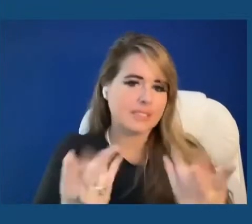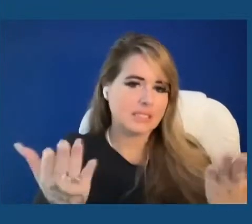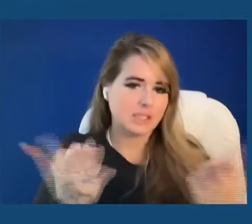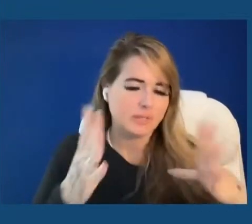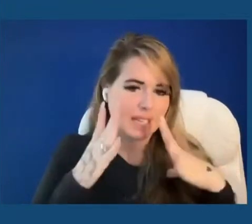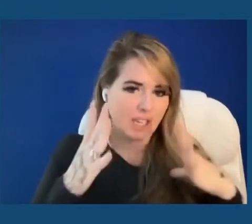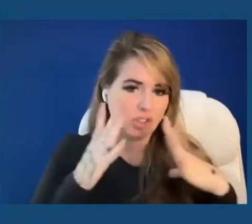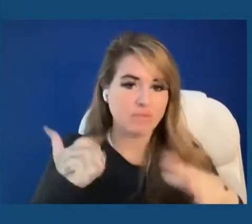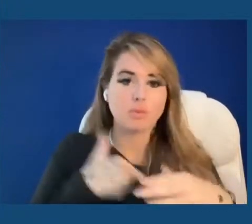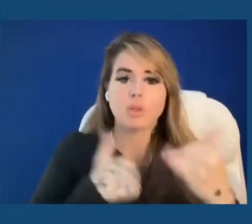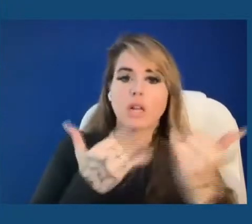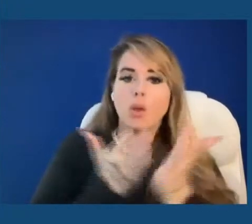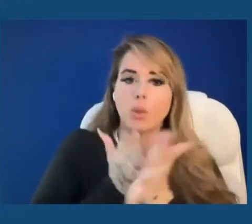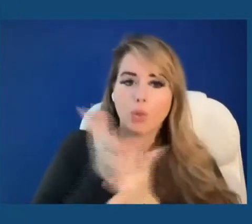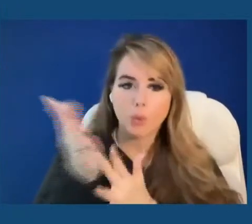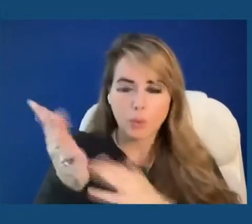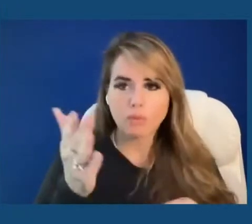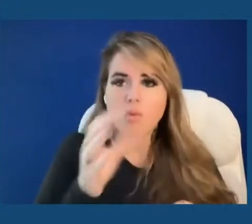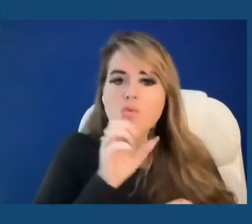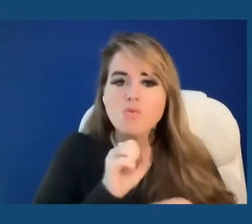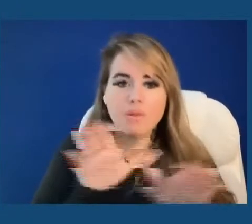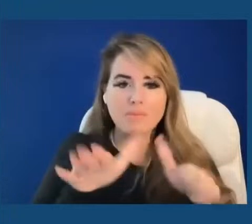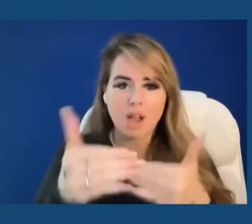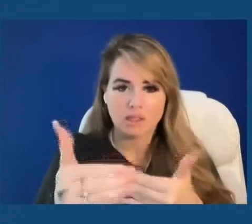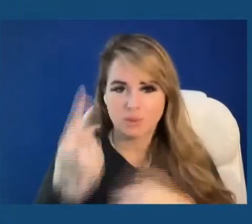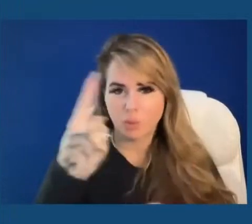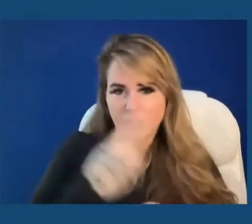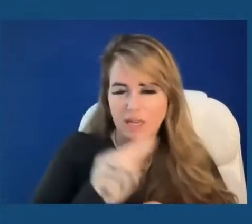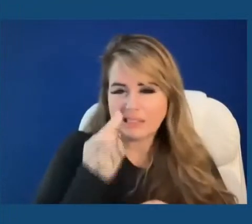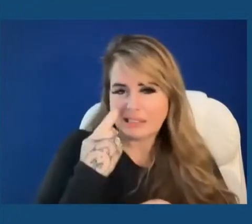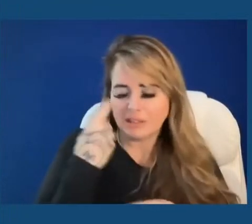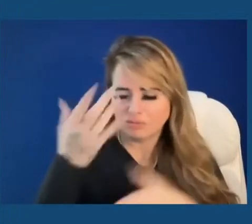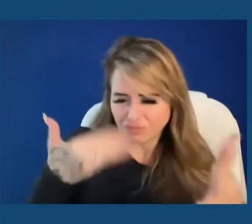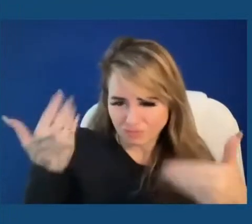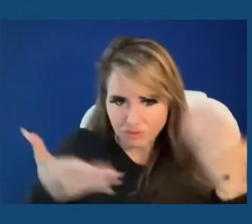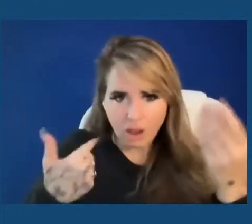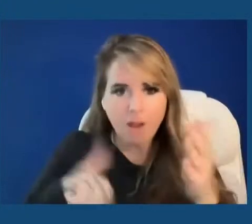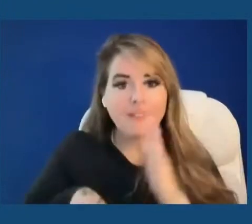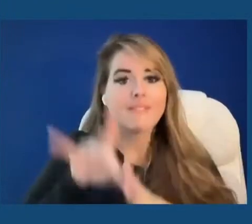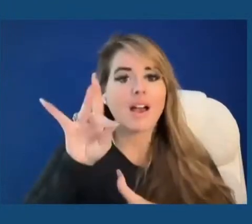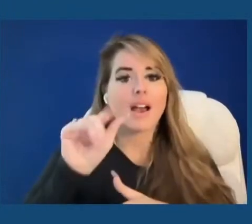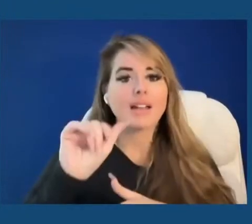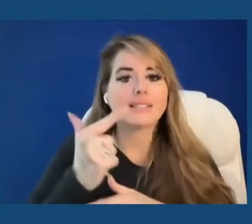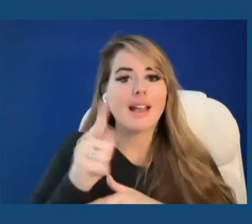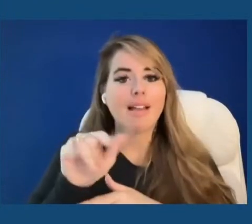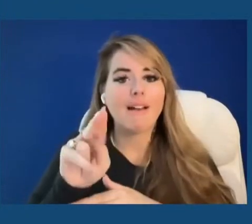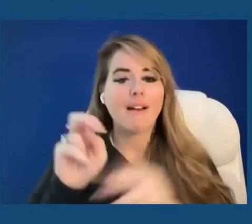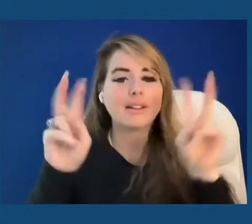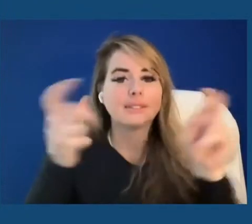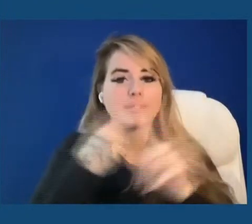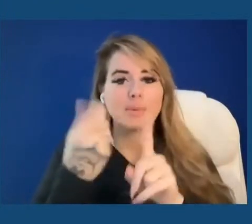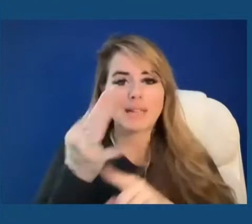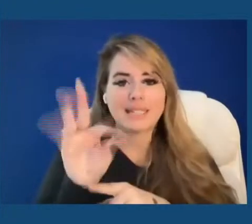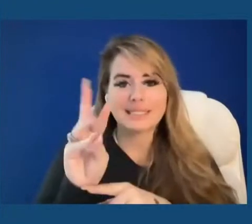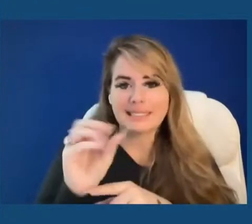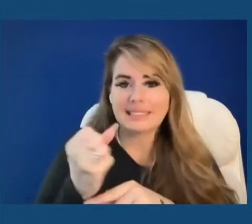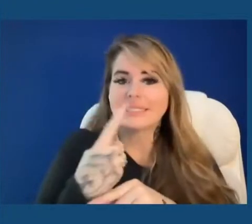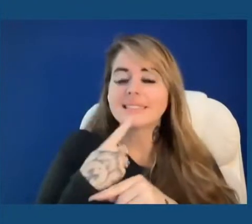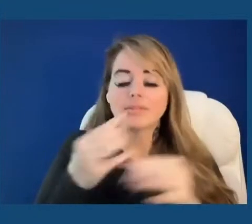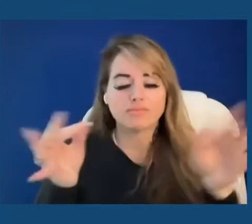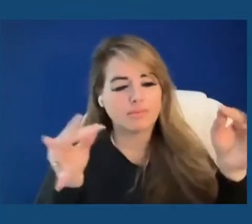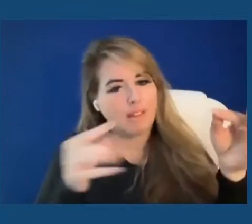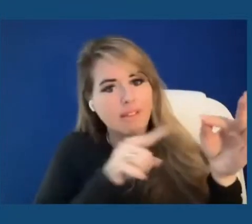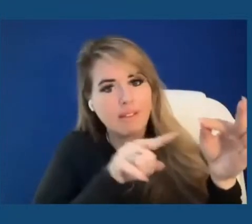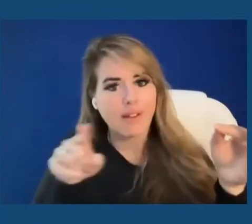going through old boxes in the chamber one day, and we found a tagline from the 1960s that said, "The environment is our